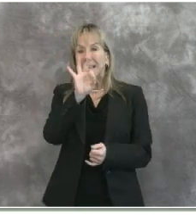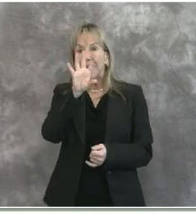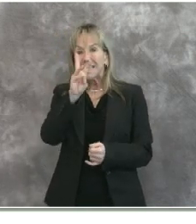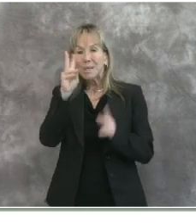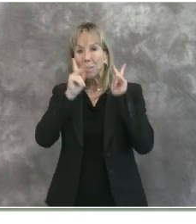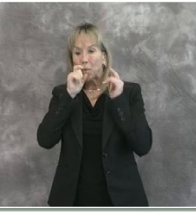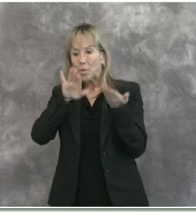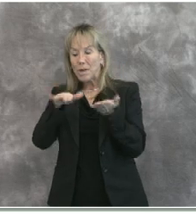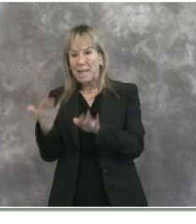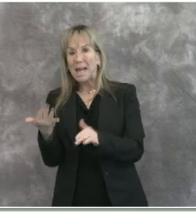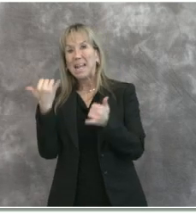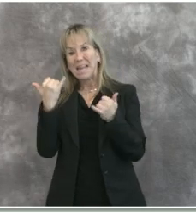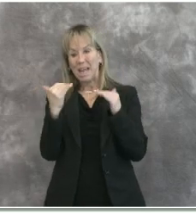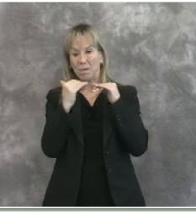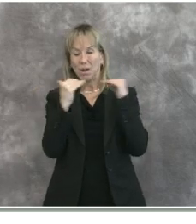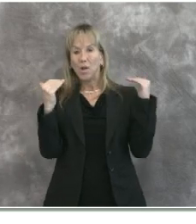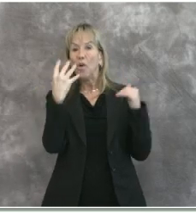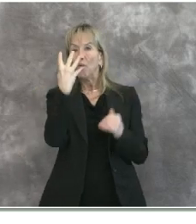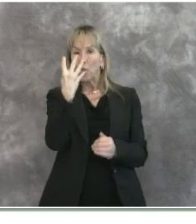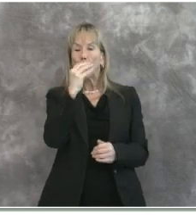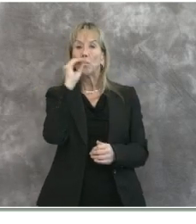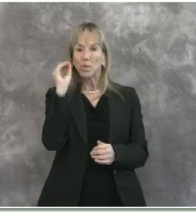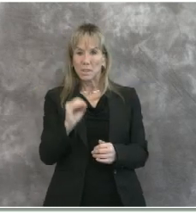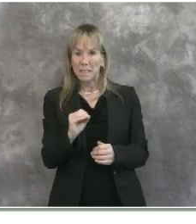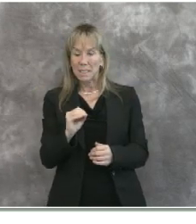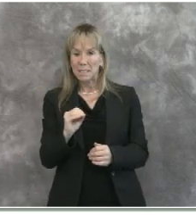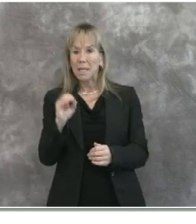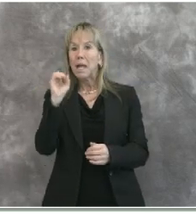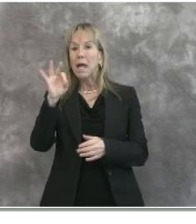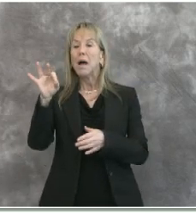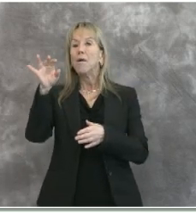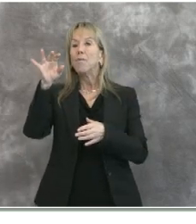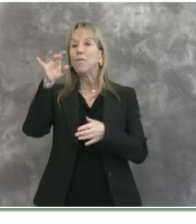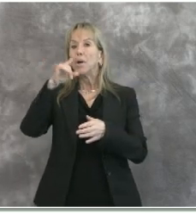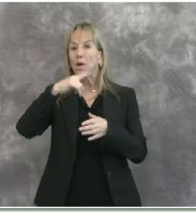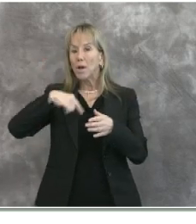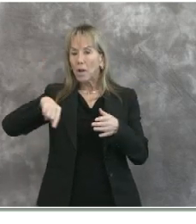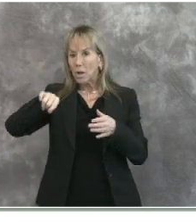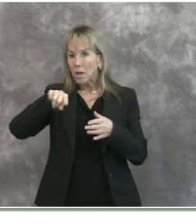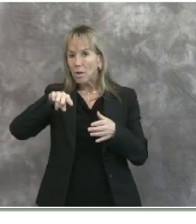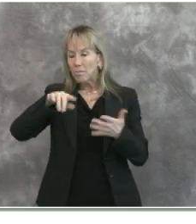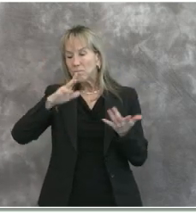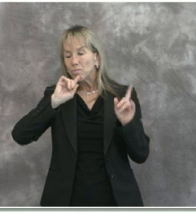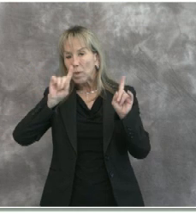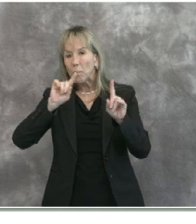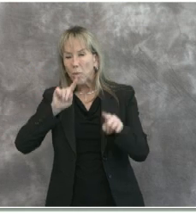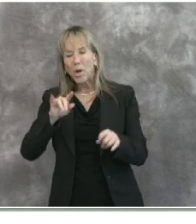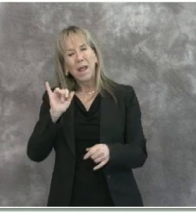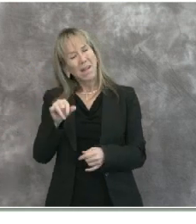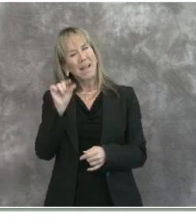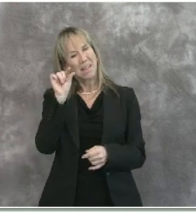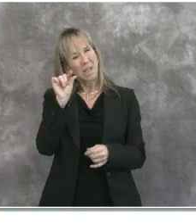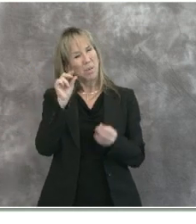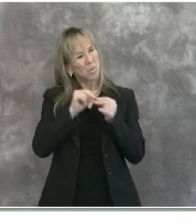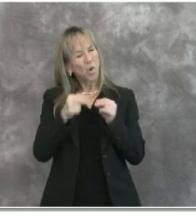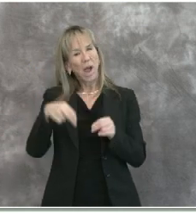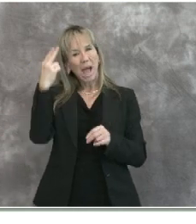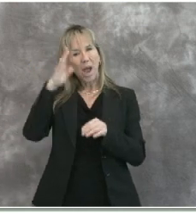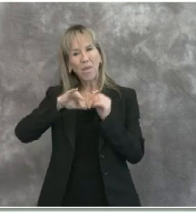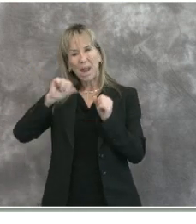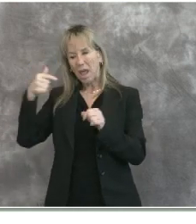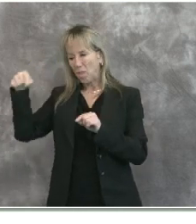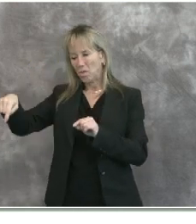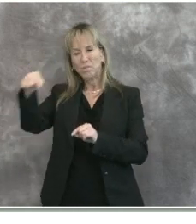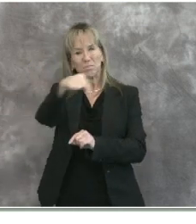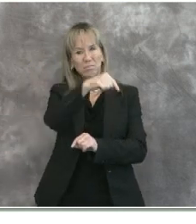deaths represent approximately 4% of the number of cases reported, which is a little higher than some other jurisdictions are